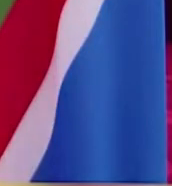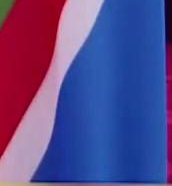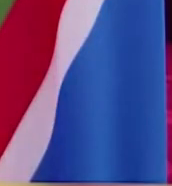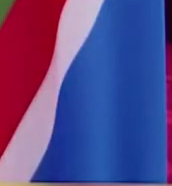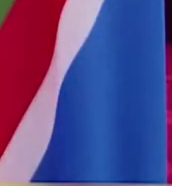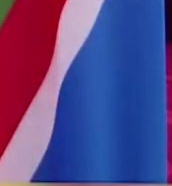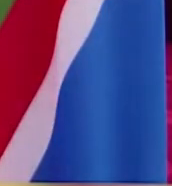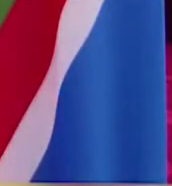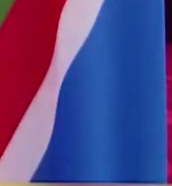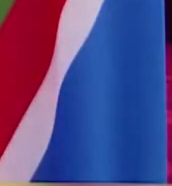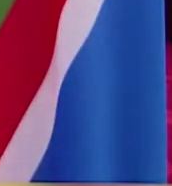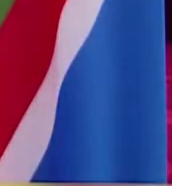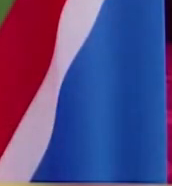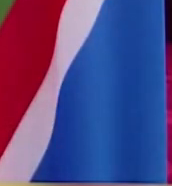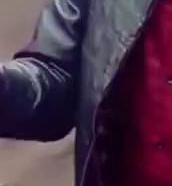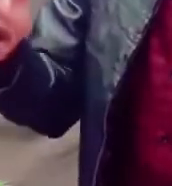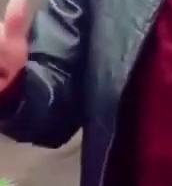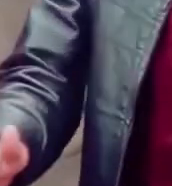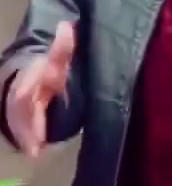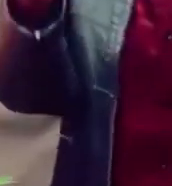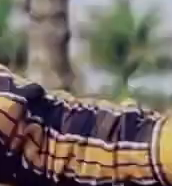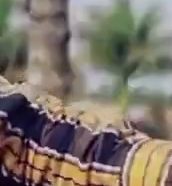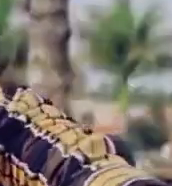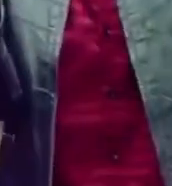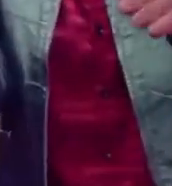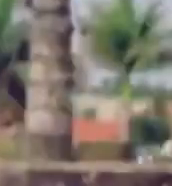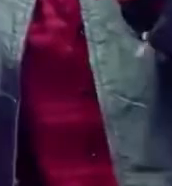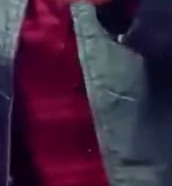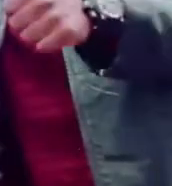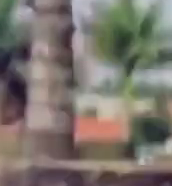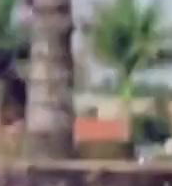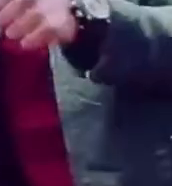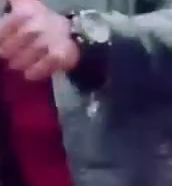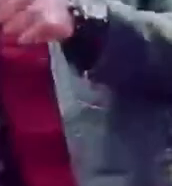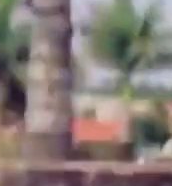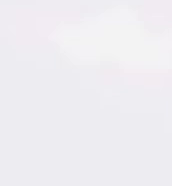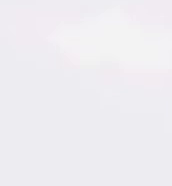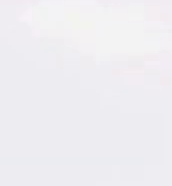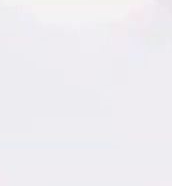fun with Jaja. Don't miss.